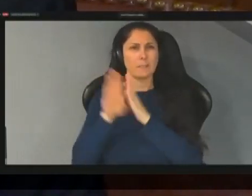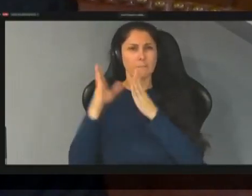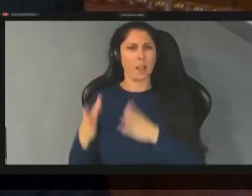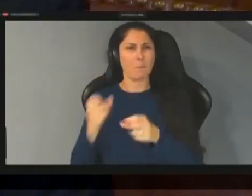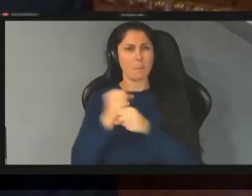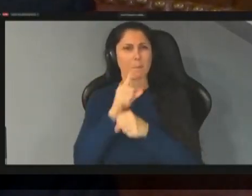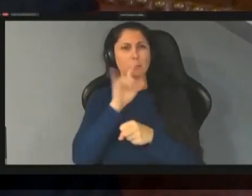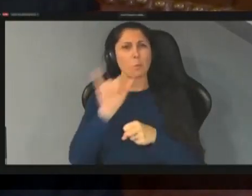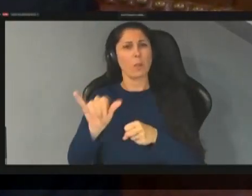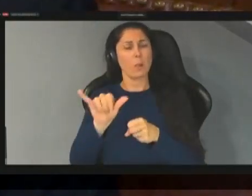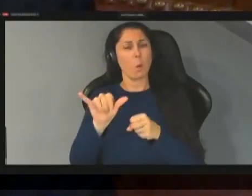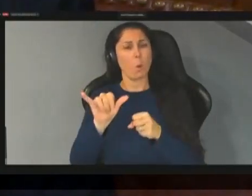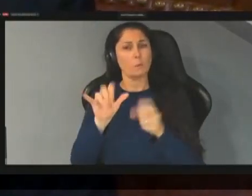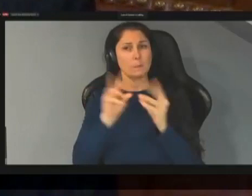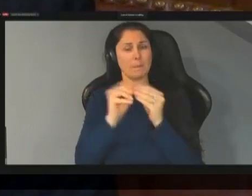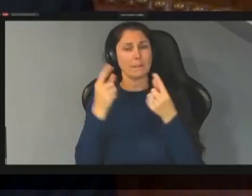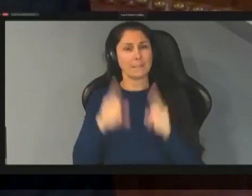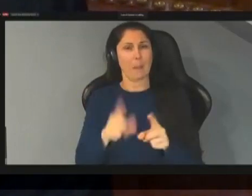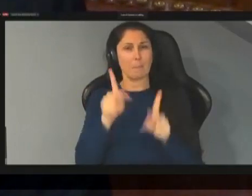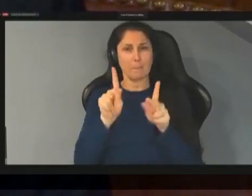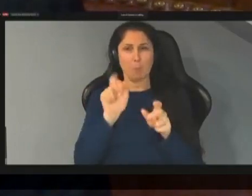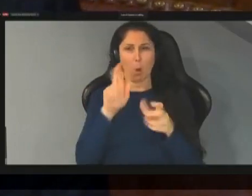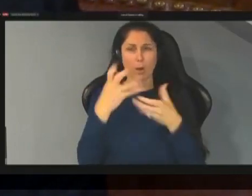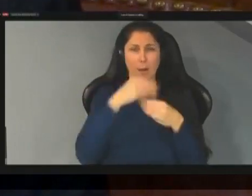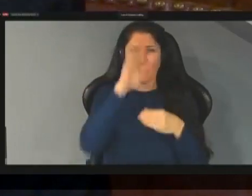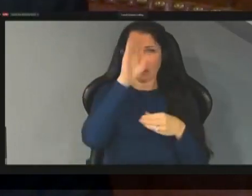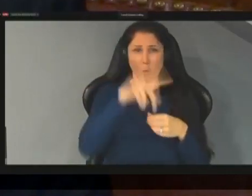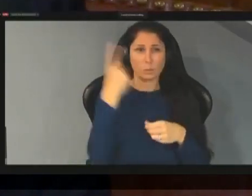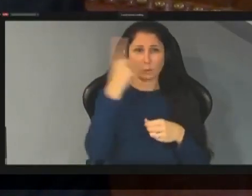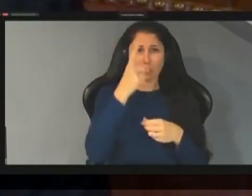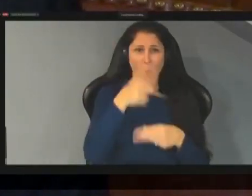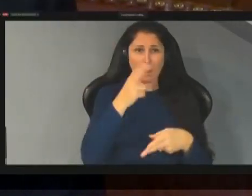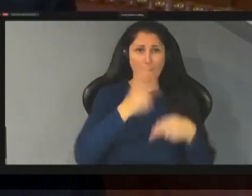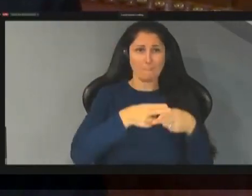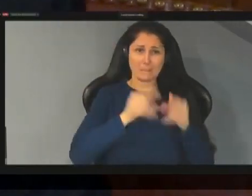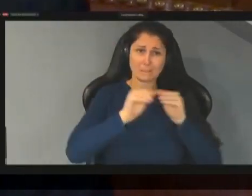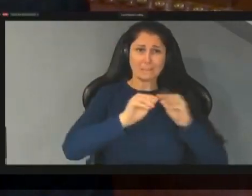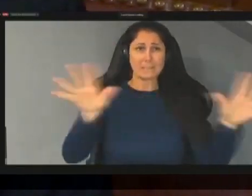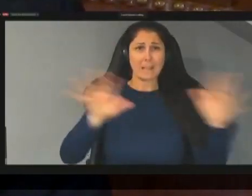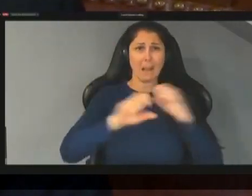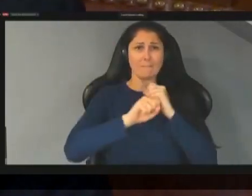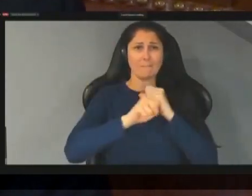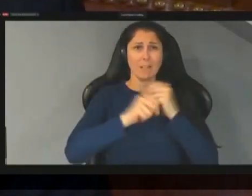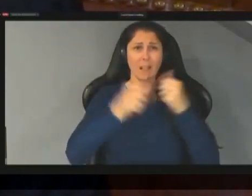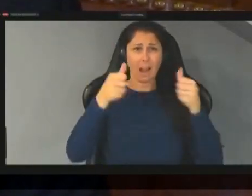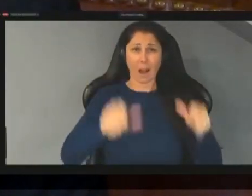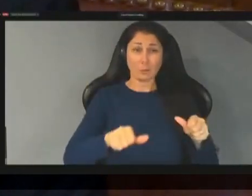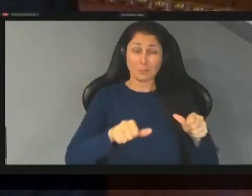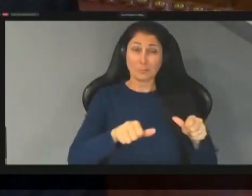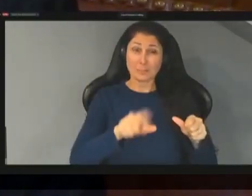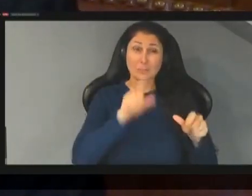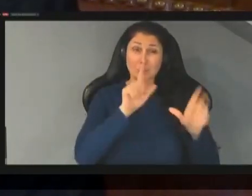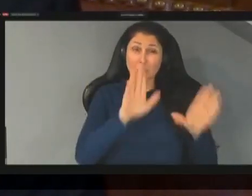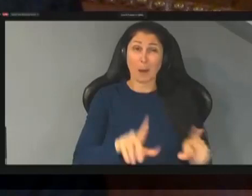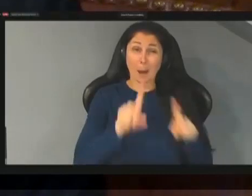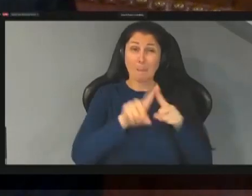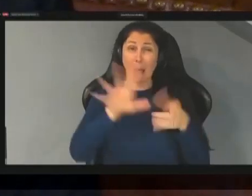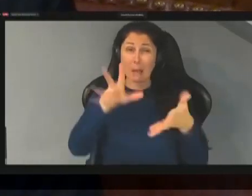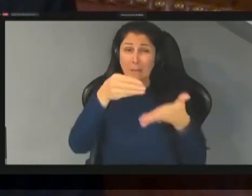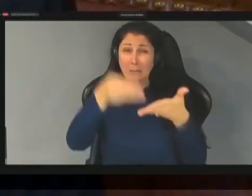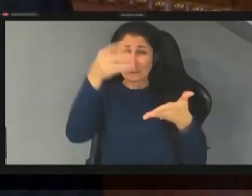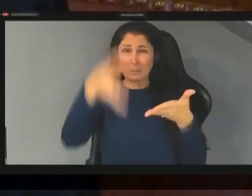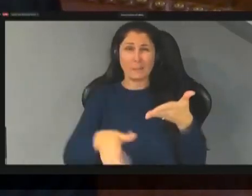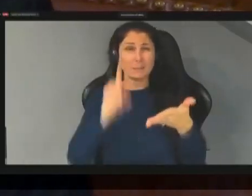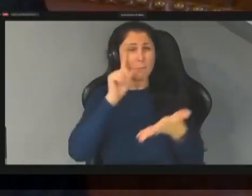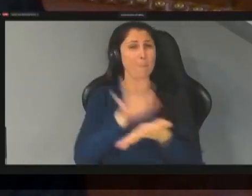are engaged. And, you know, as someone mentioned sending out flyers, I mean, that would be great, right? It is very expensive to send out paper letters, but